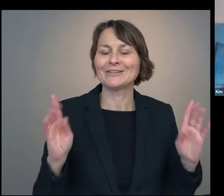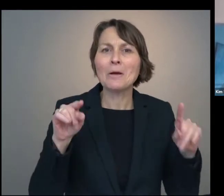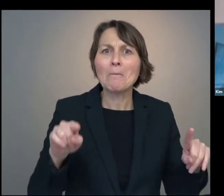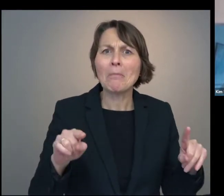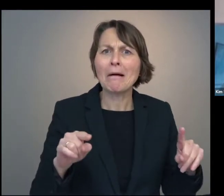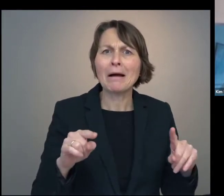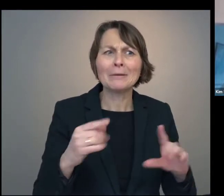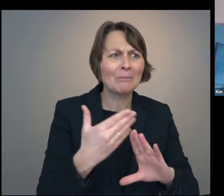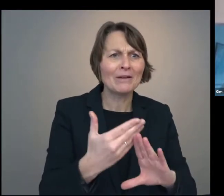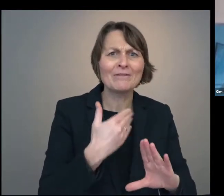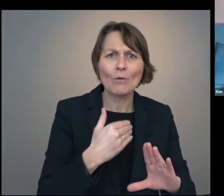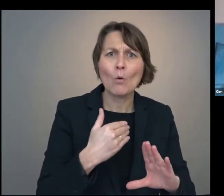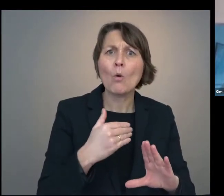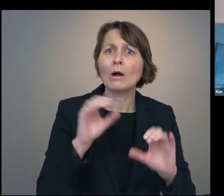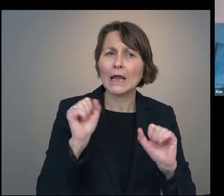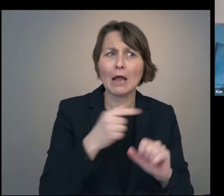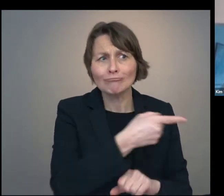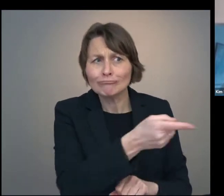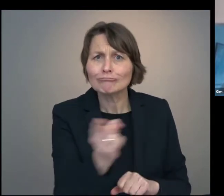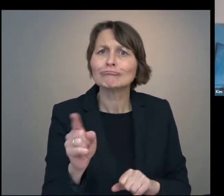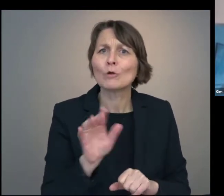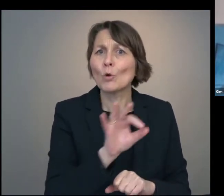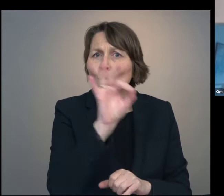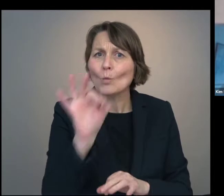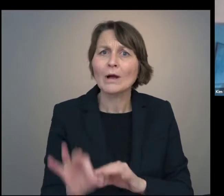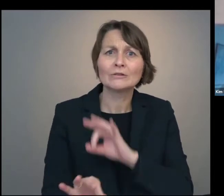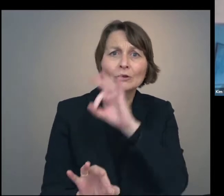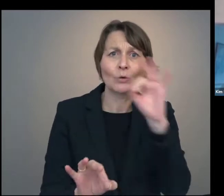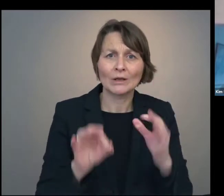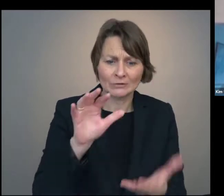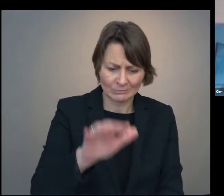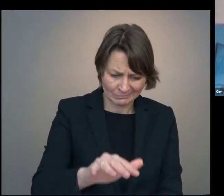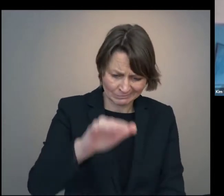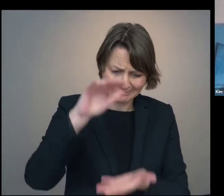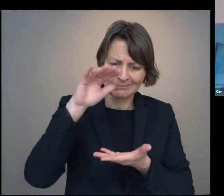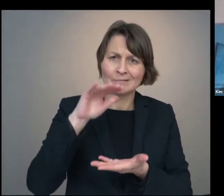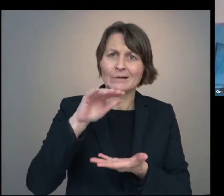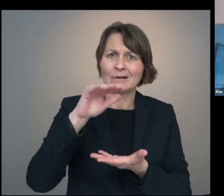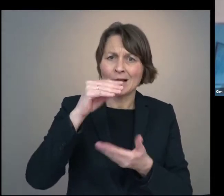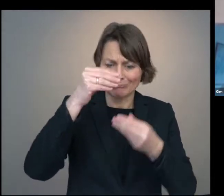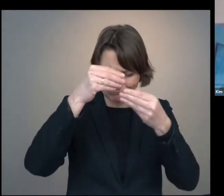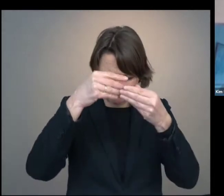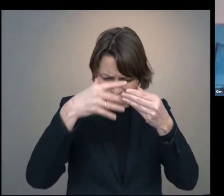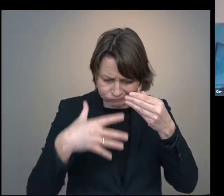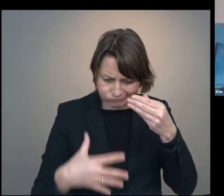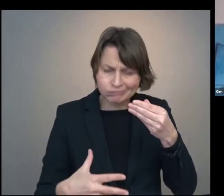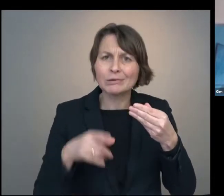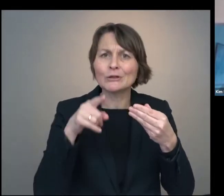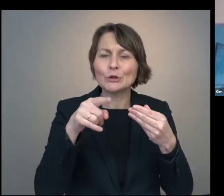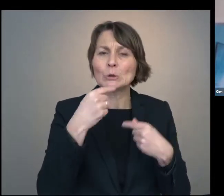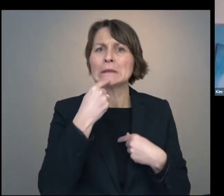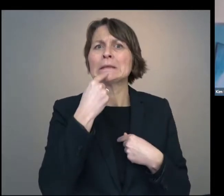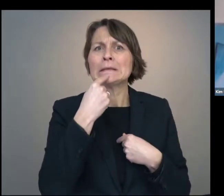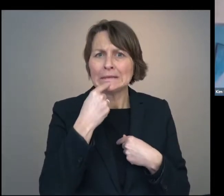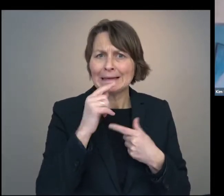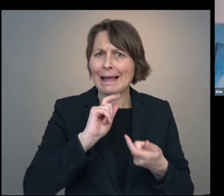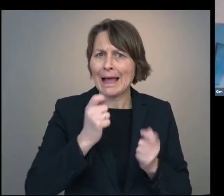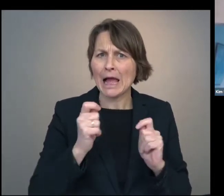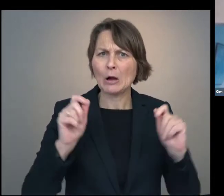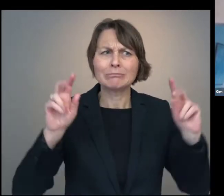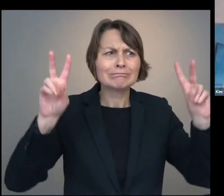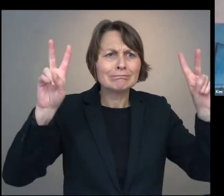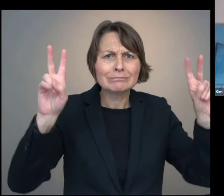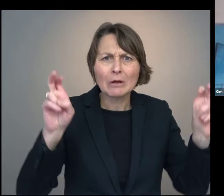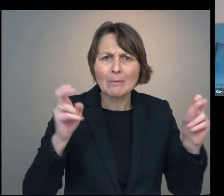the huge list of questions that were submitted and turning them into discussion topics for